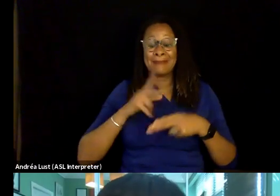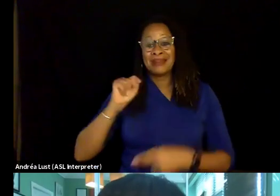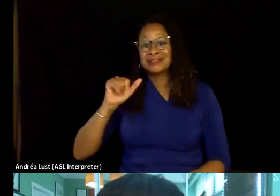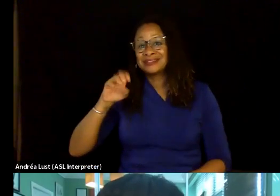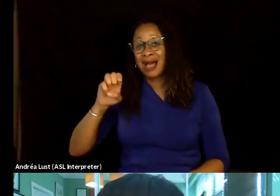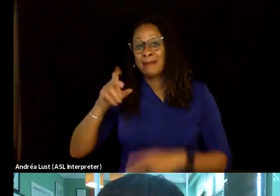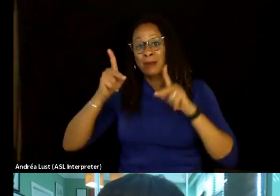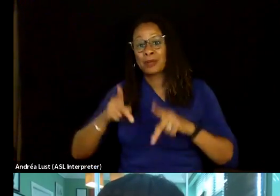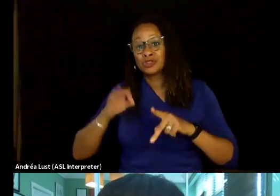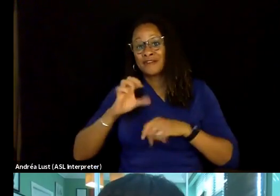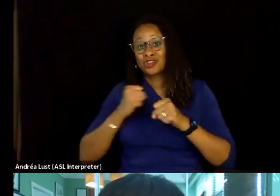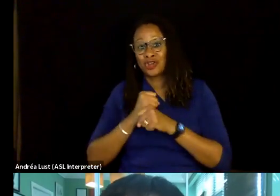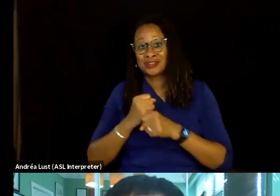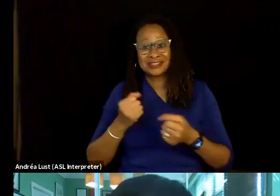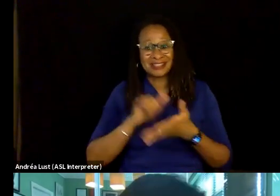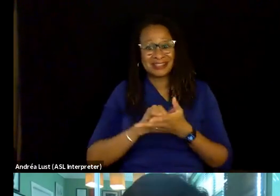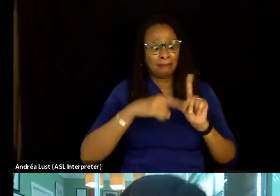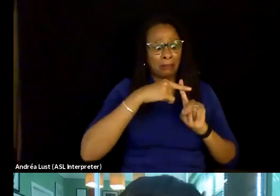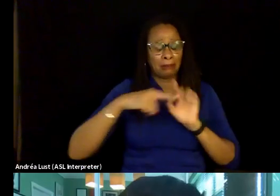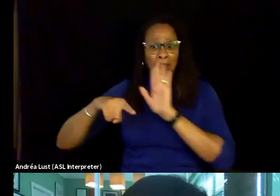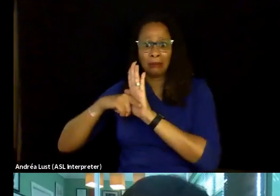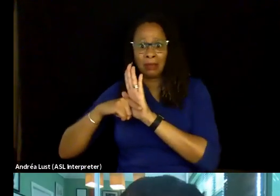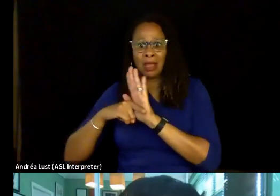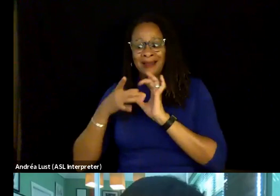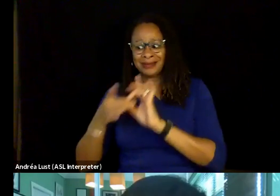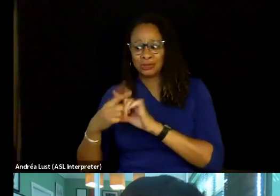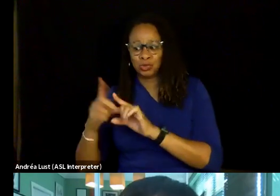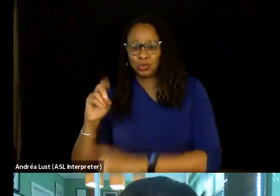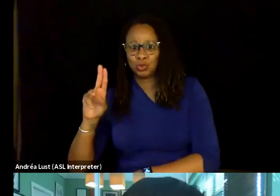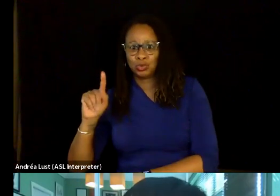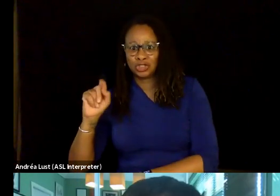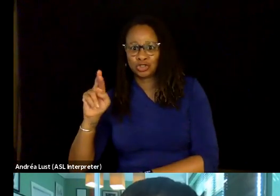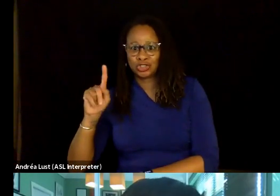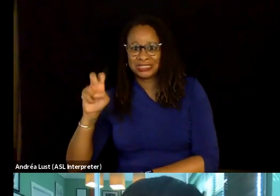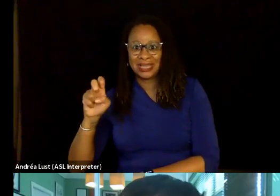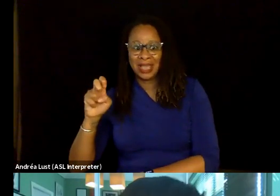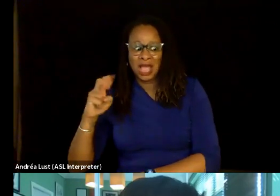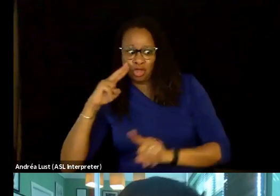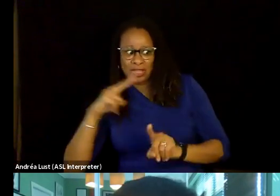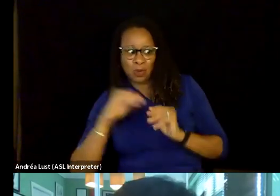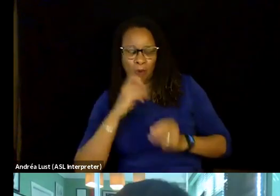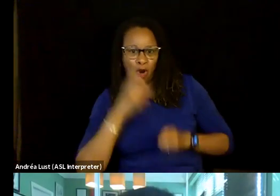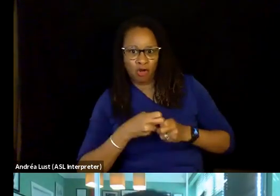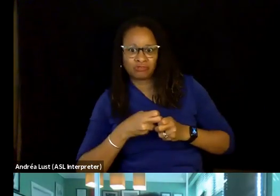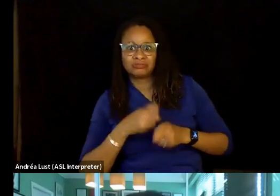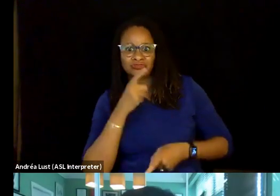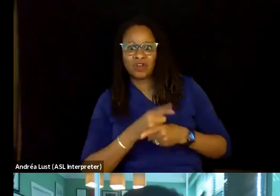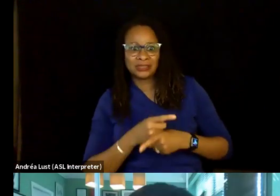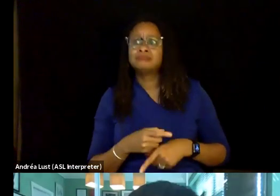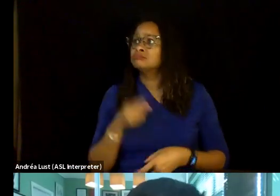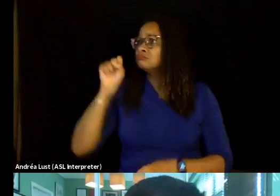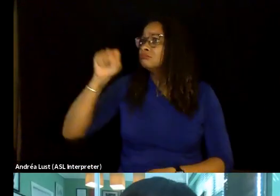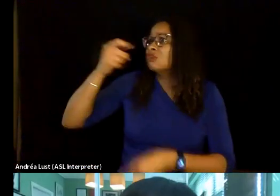Year was a good thing or a bad thing in terms of Duterte coming at you harder. Yes. Right? Yes, you're right. You're